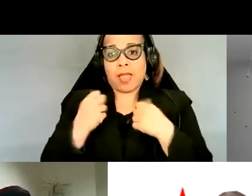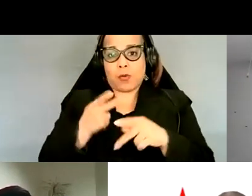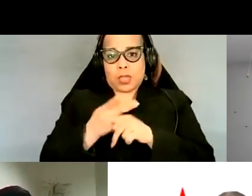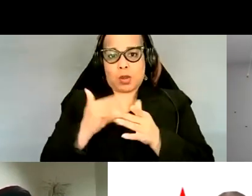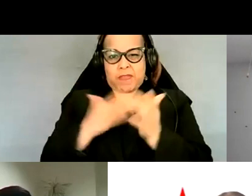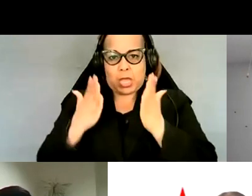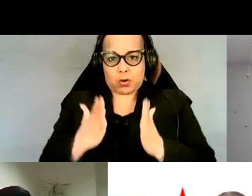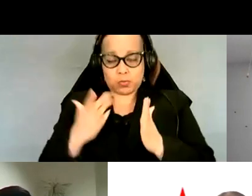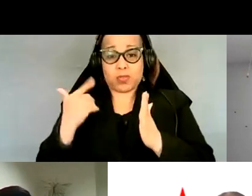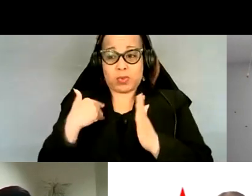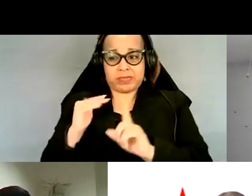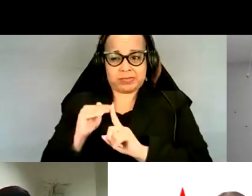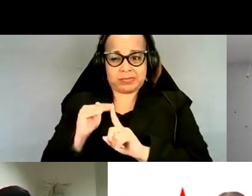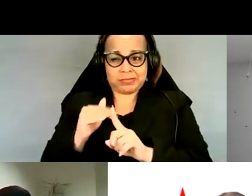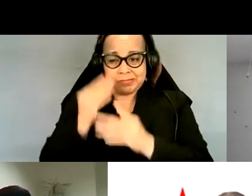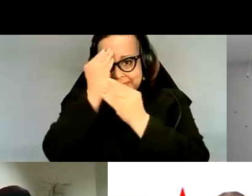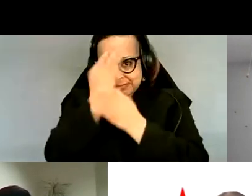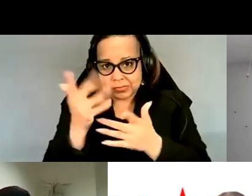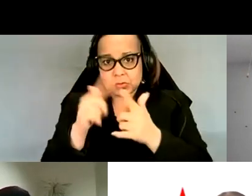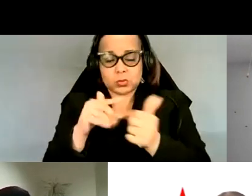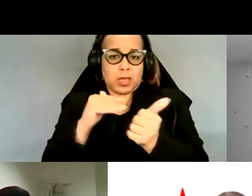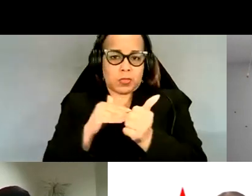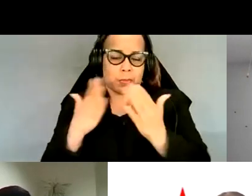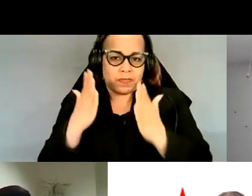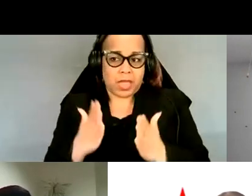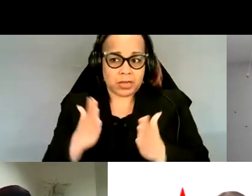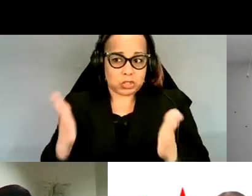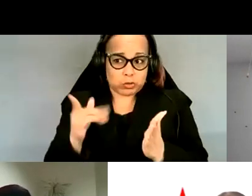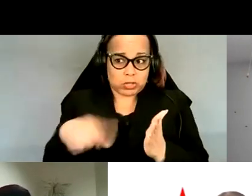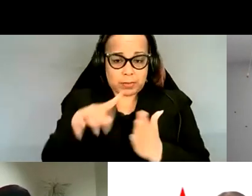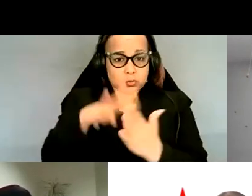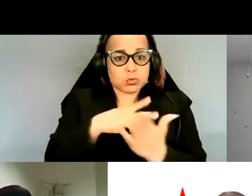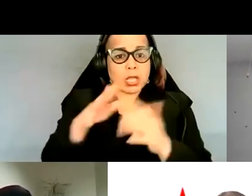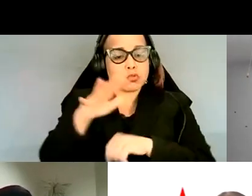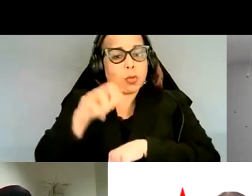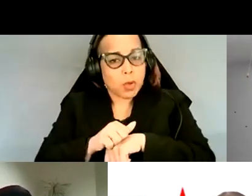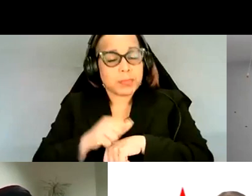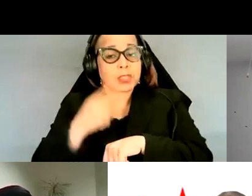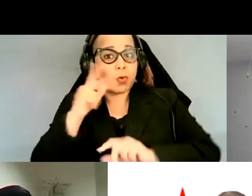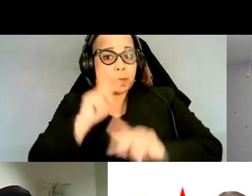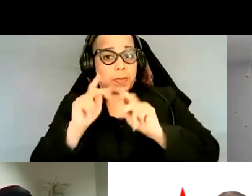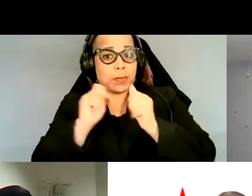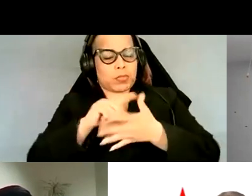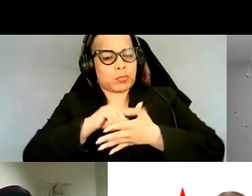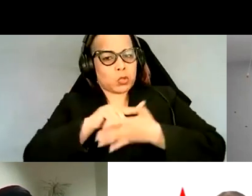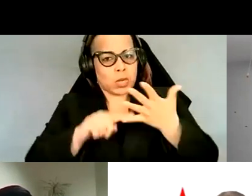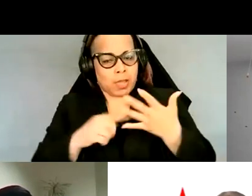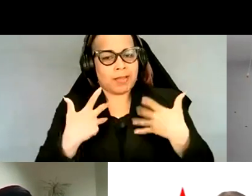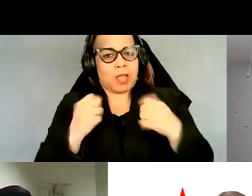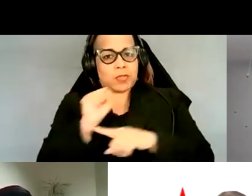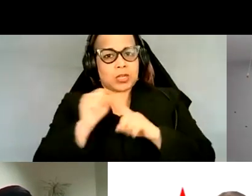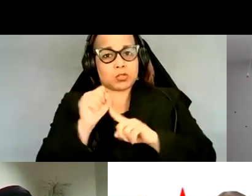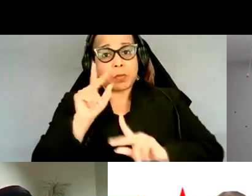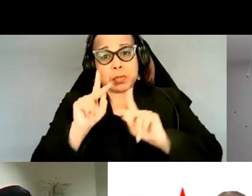sent messaging out to healthcare providers, encouraging them to schedule appointments for people with underlying conditions, including people